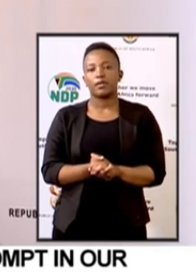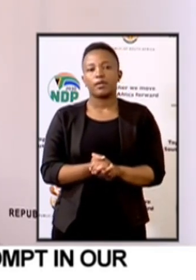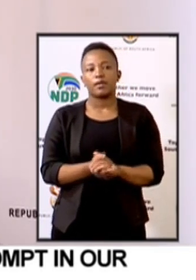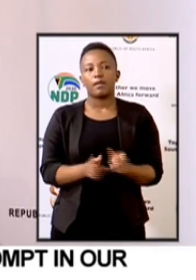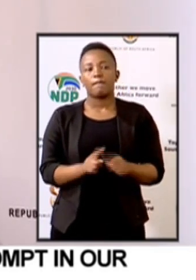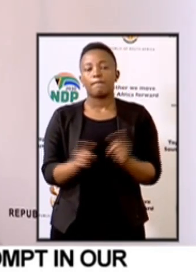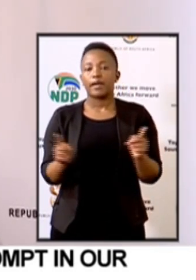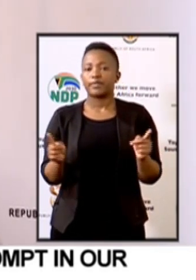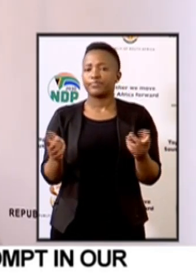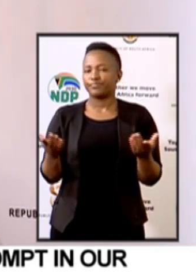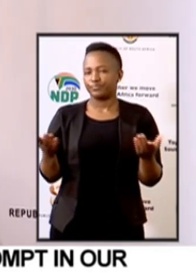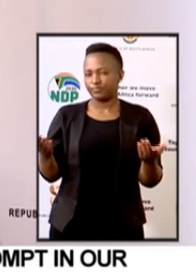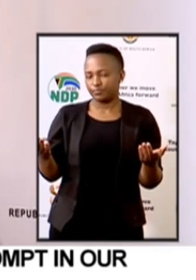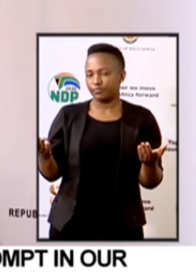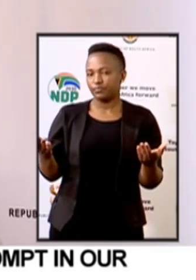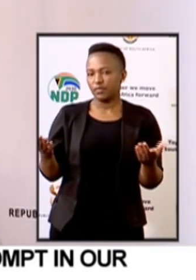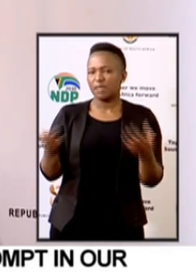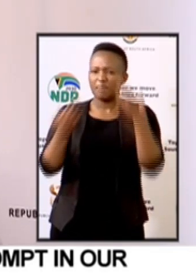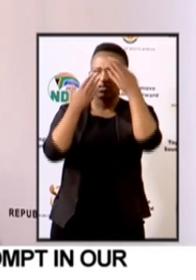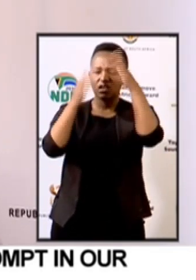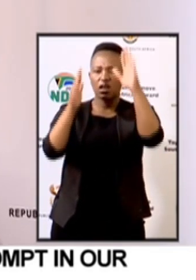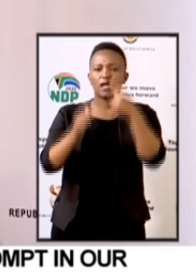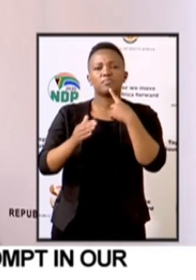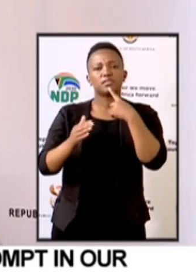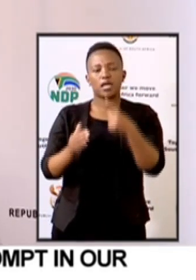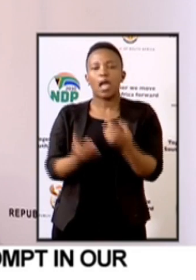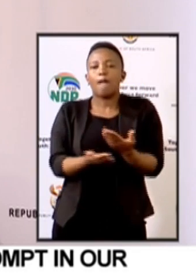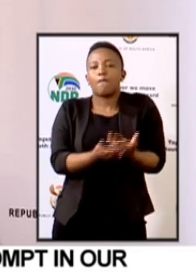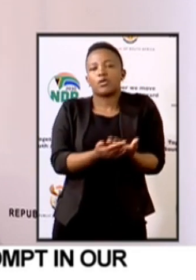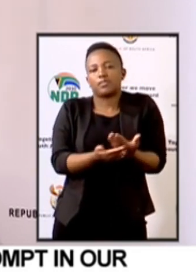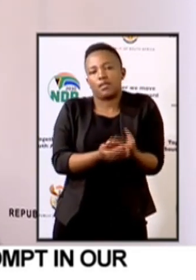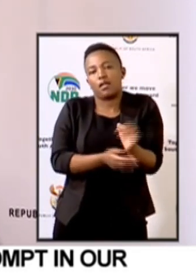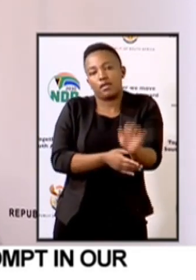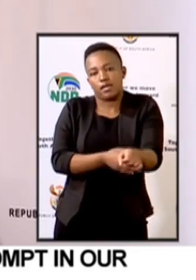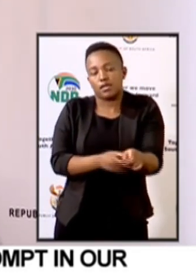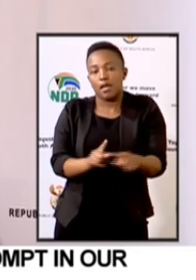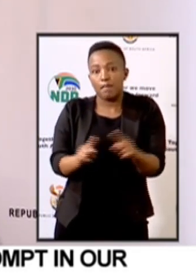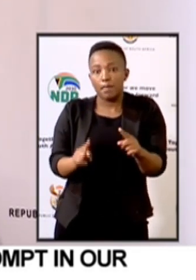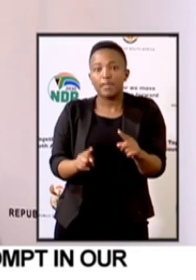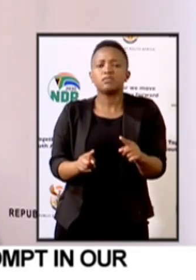it's possible. I'm not saying that's exactly what's going to happen. That as we